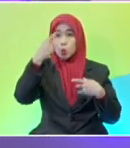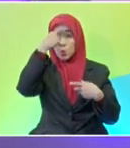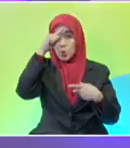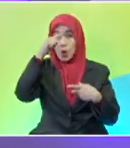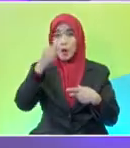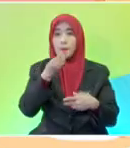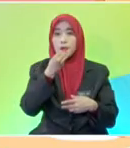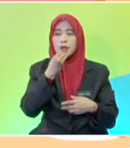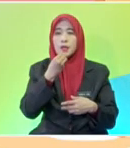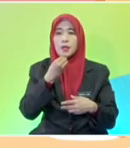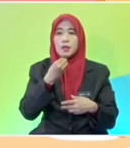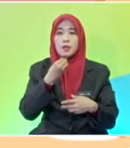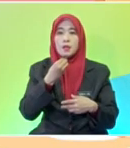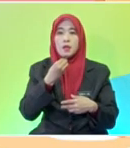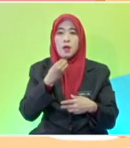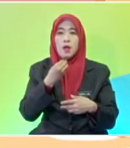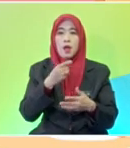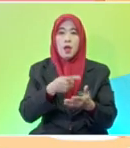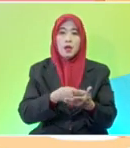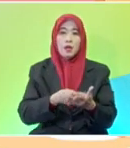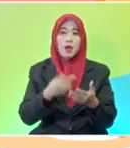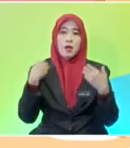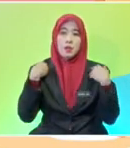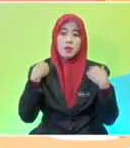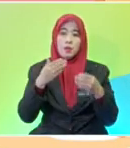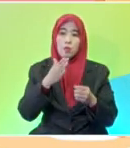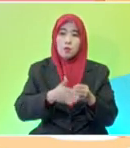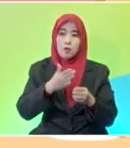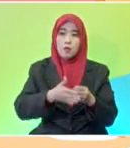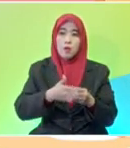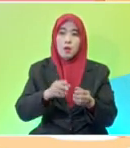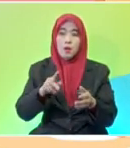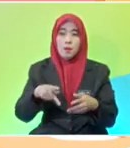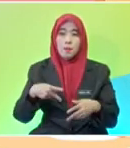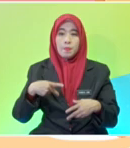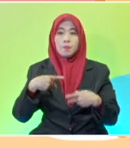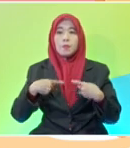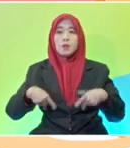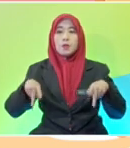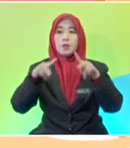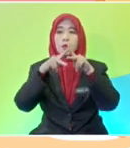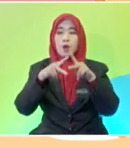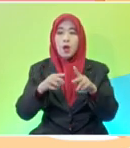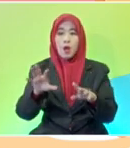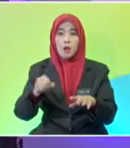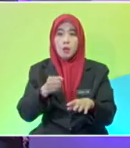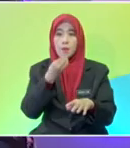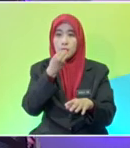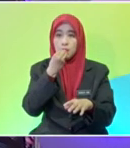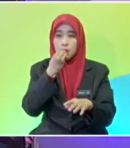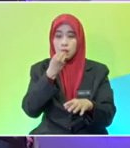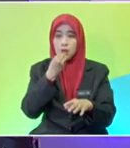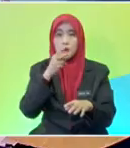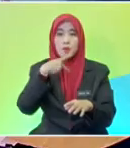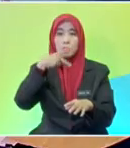potatoes there. So cereals, rice and bread. That means you need to take more carbohydrate to get more energy. No wonder